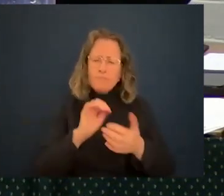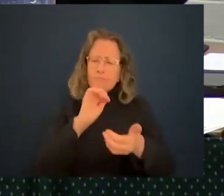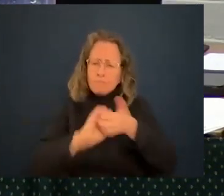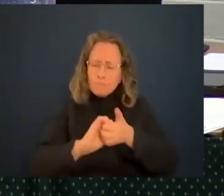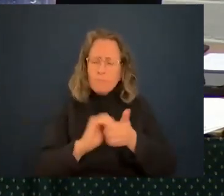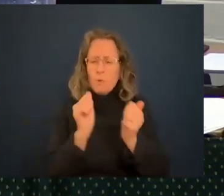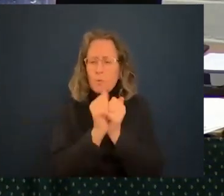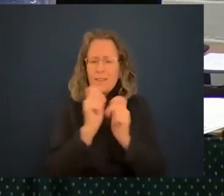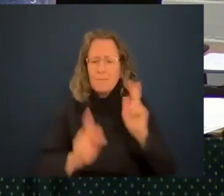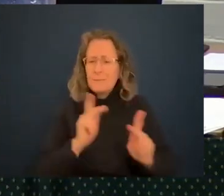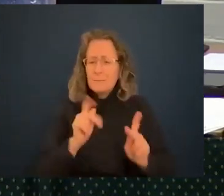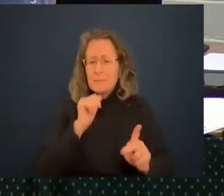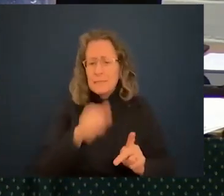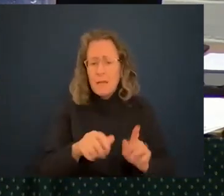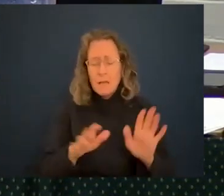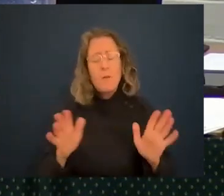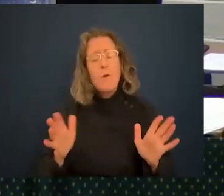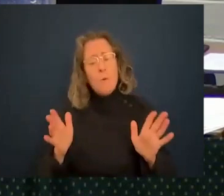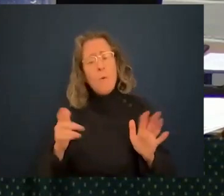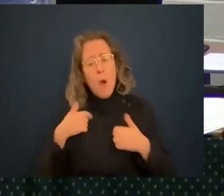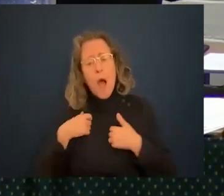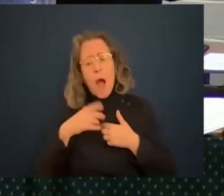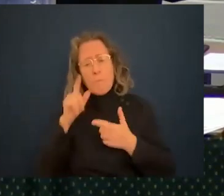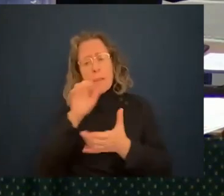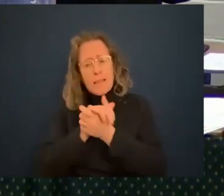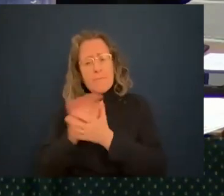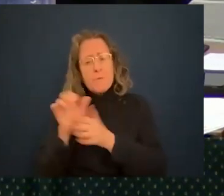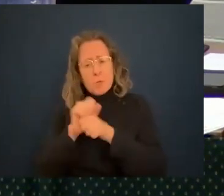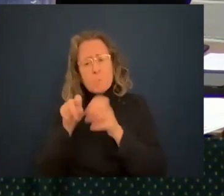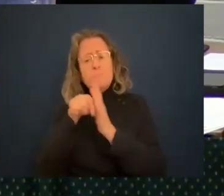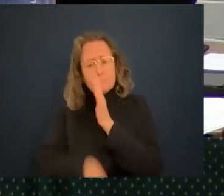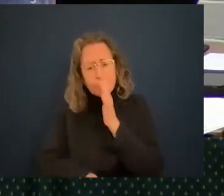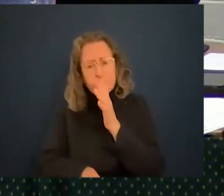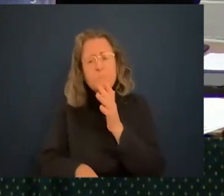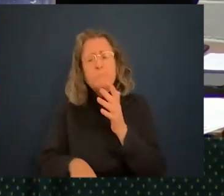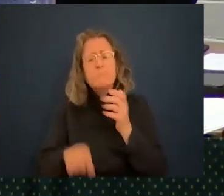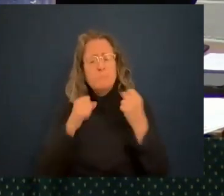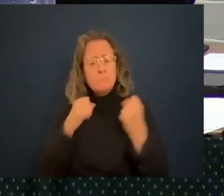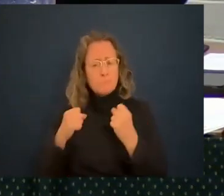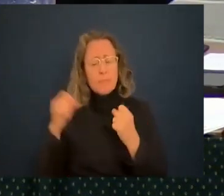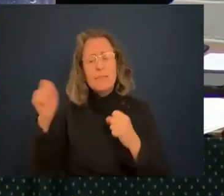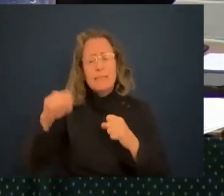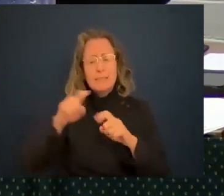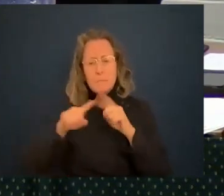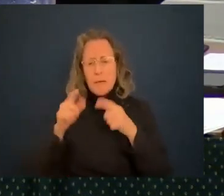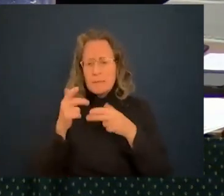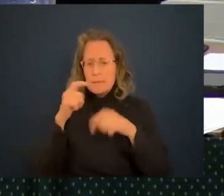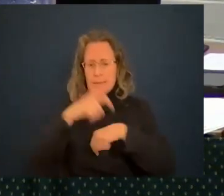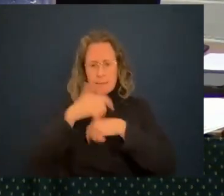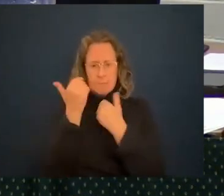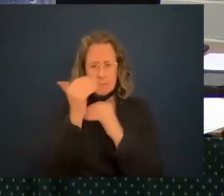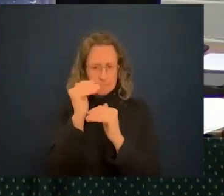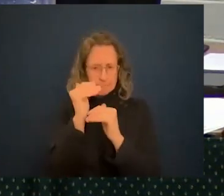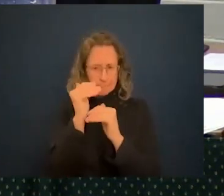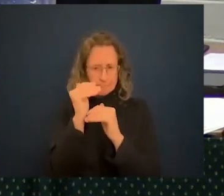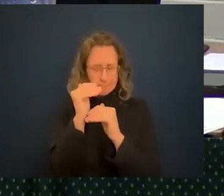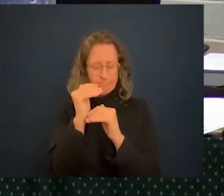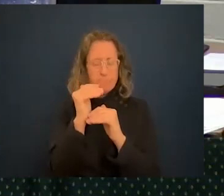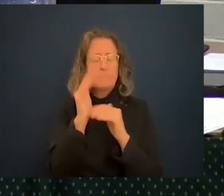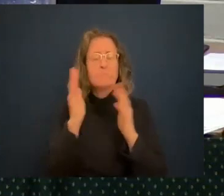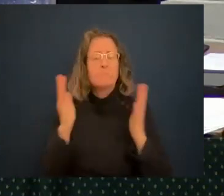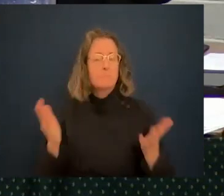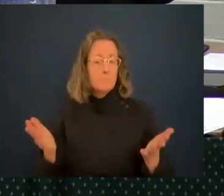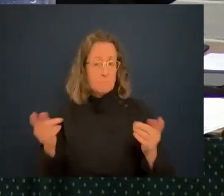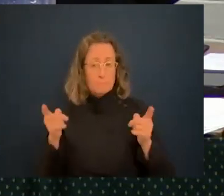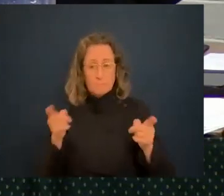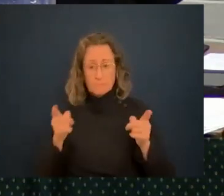way they're going to do it they probably would do it in a deep way but over a short period of time right and so those are the competing ideas are they the only two